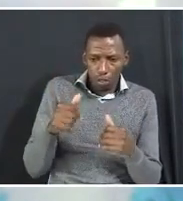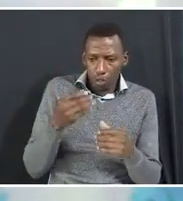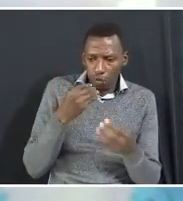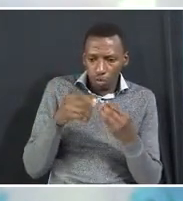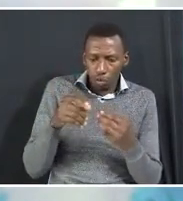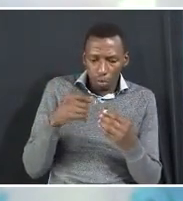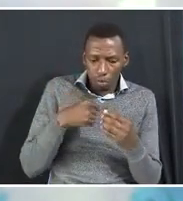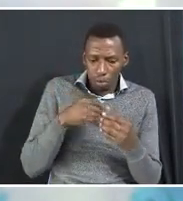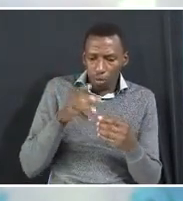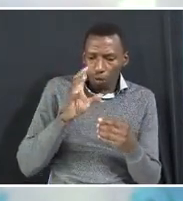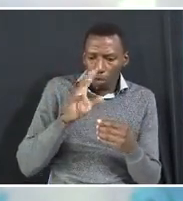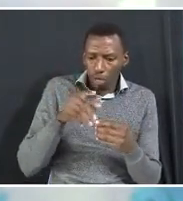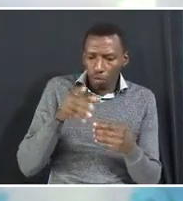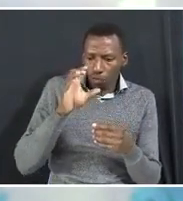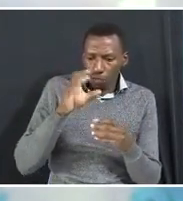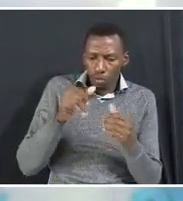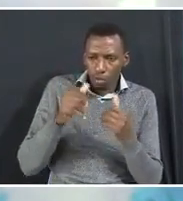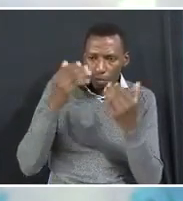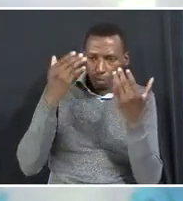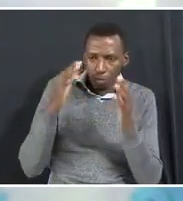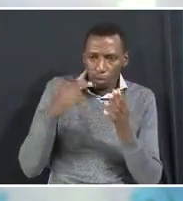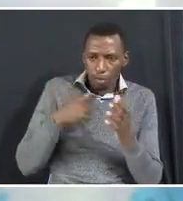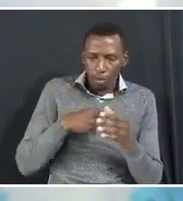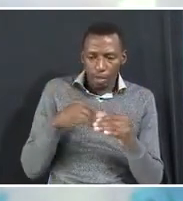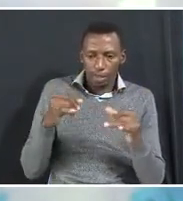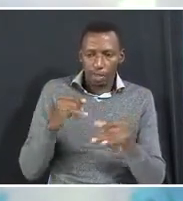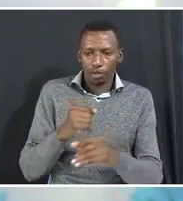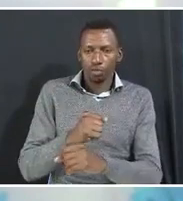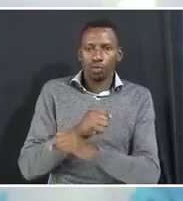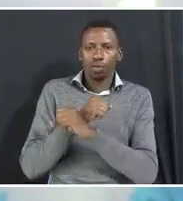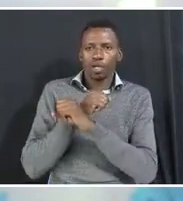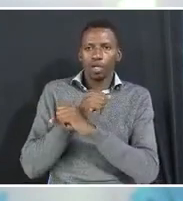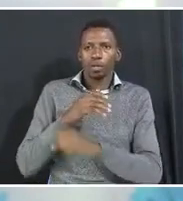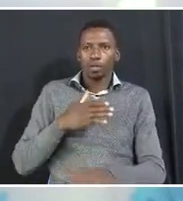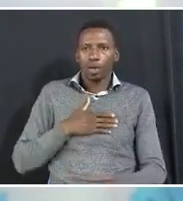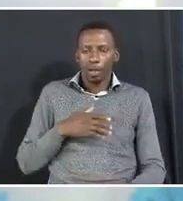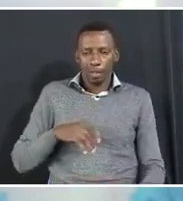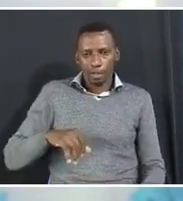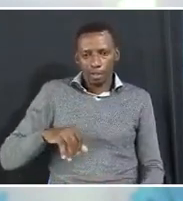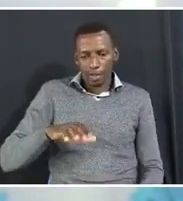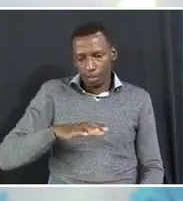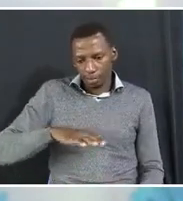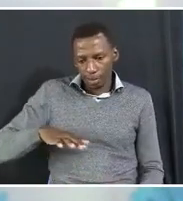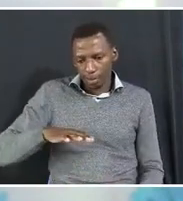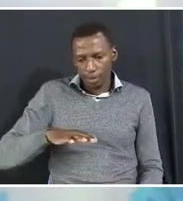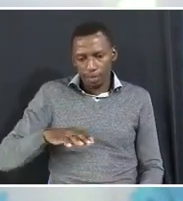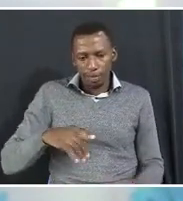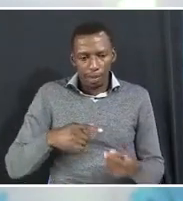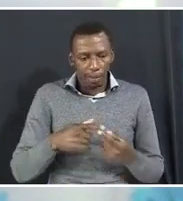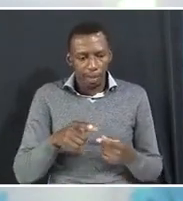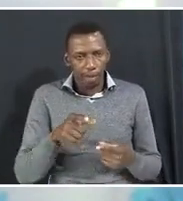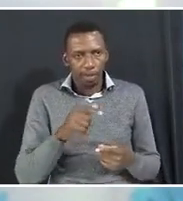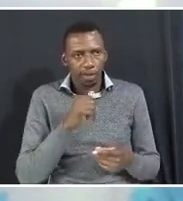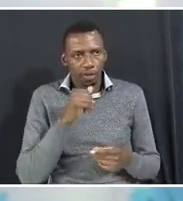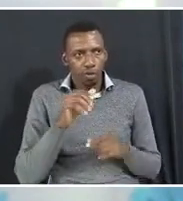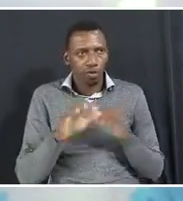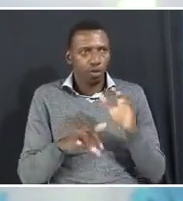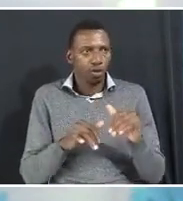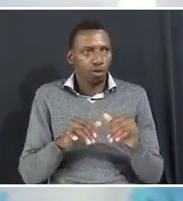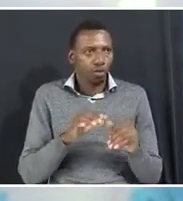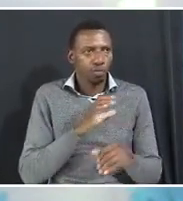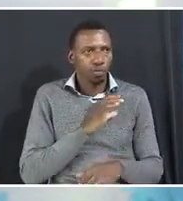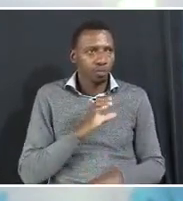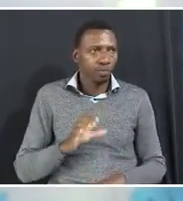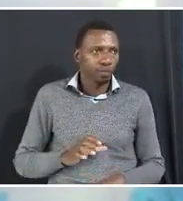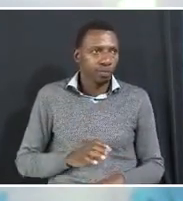I don't know which water you drink. So I'm trying to protect my space. But interestingly, that's not the call of Christ. Christ is